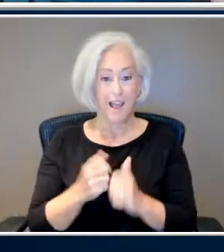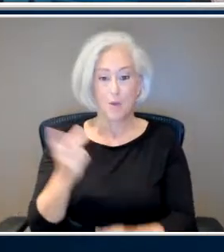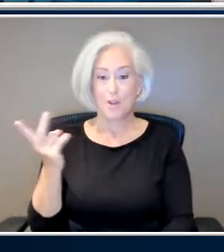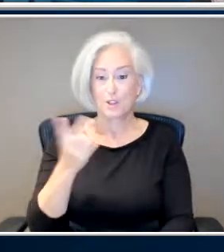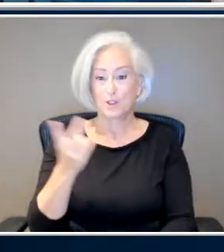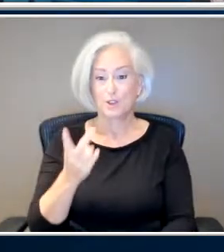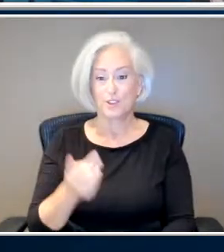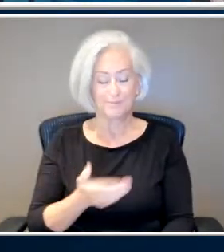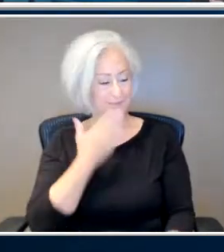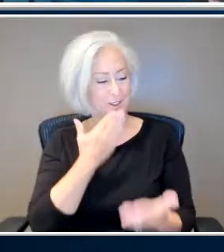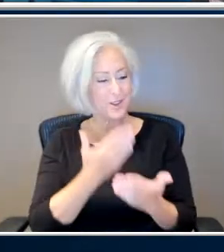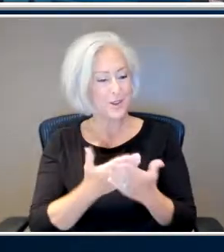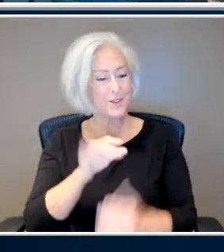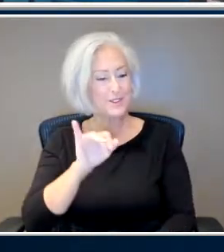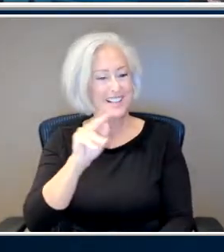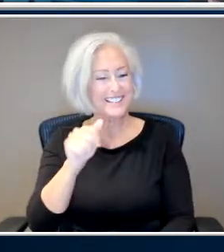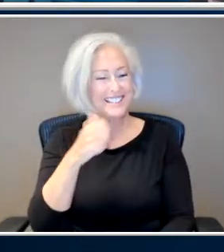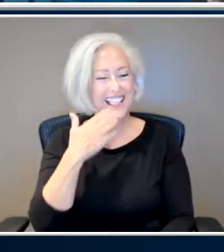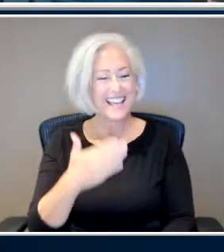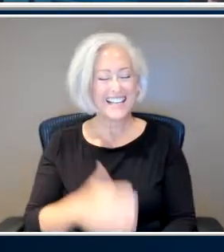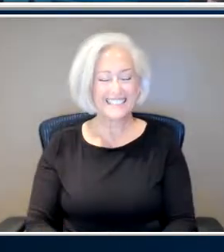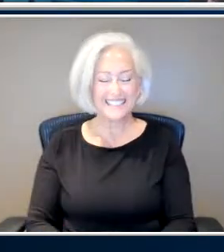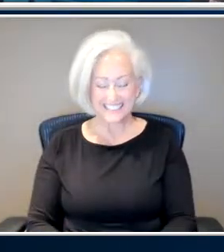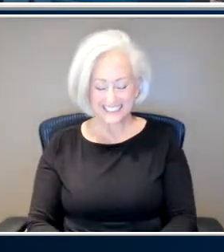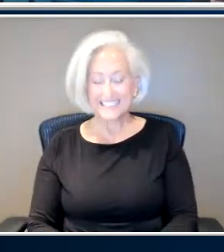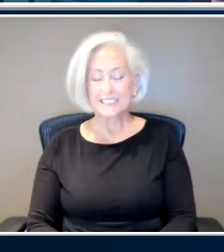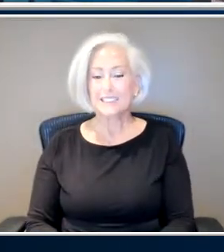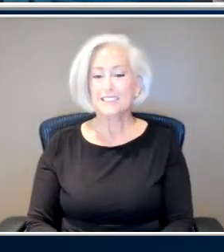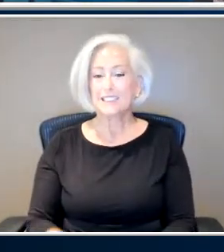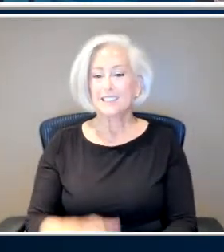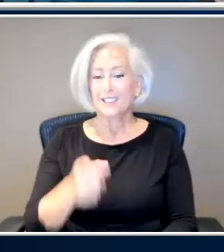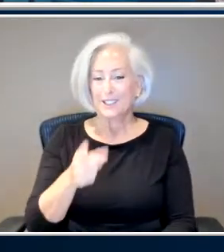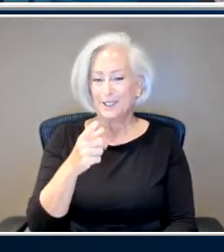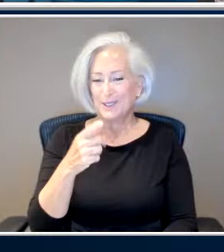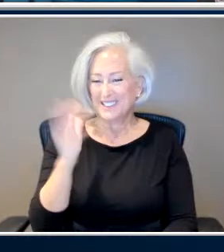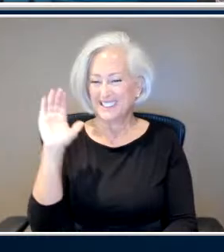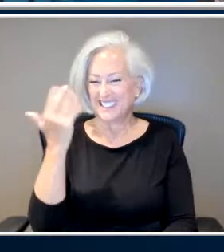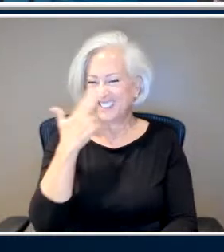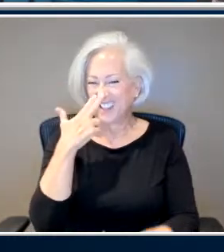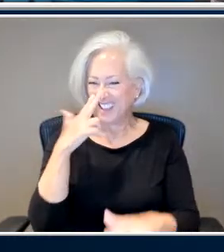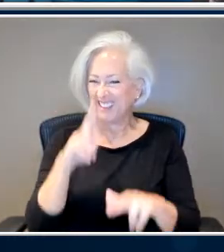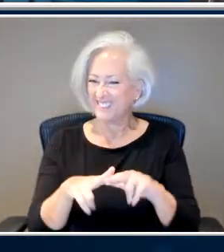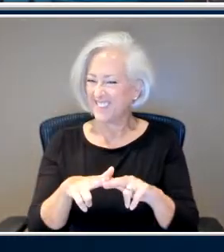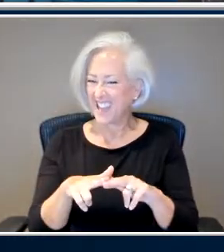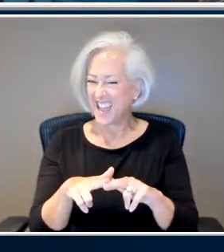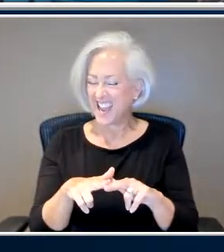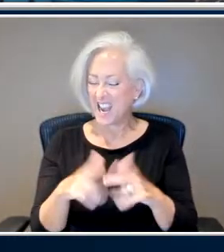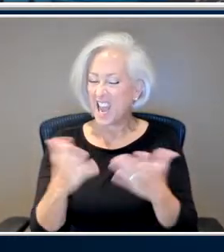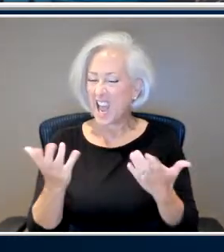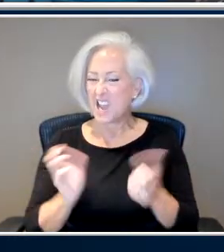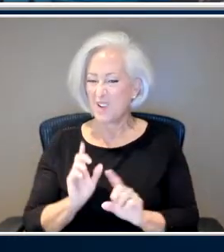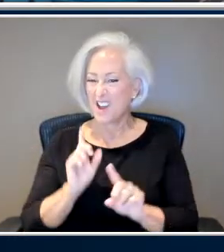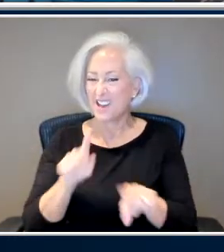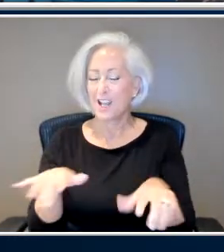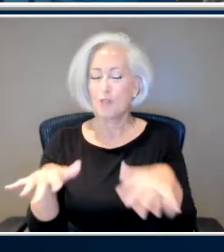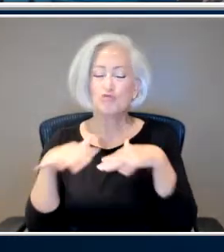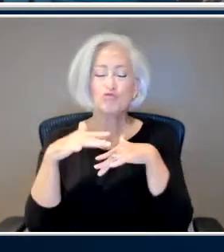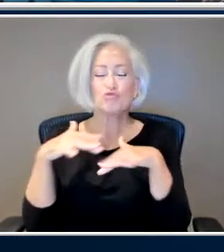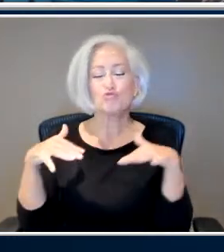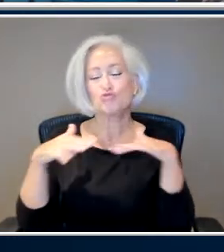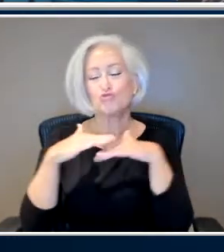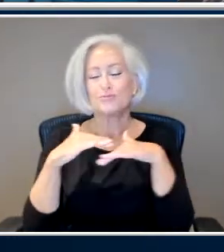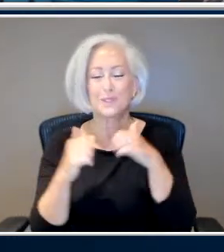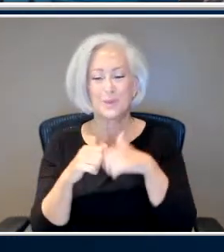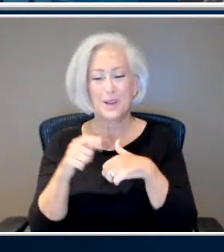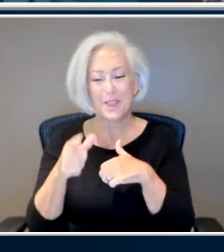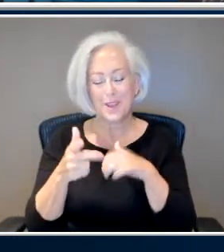Very good, Jessica. Thank you. You guys seem like a lot of fun. I want to come hang out in that garage. You guys seem like you're a lot of